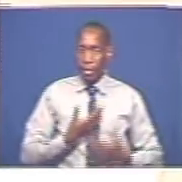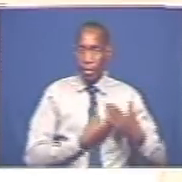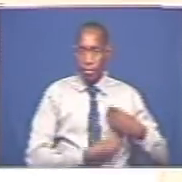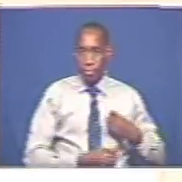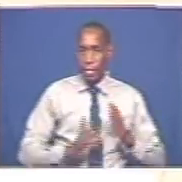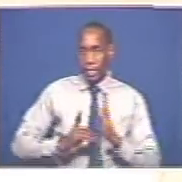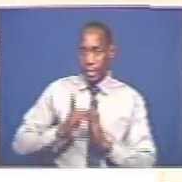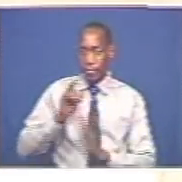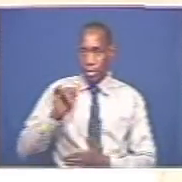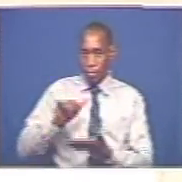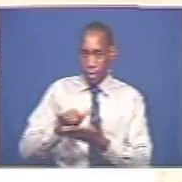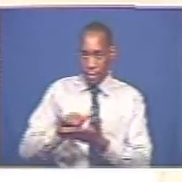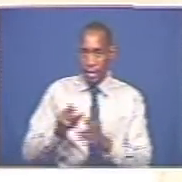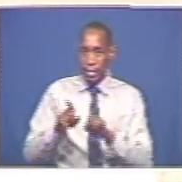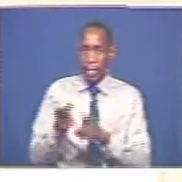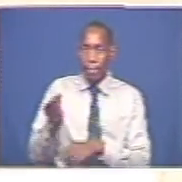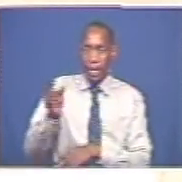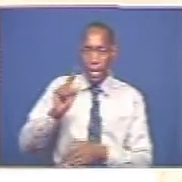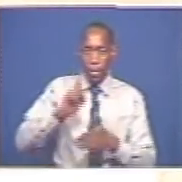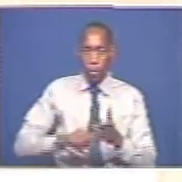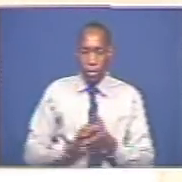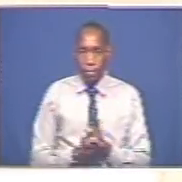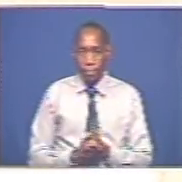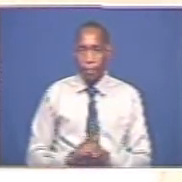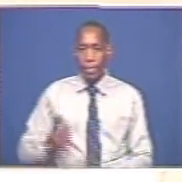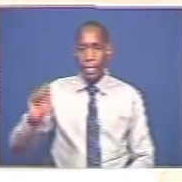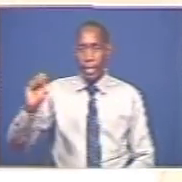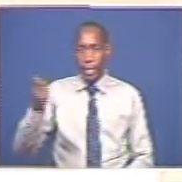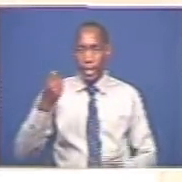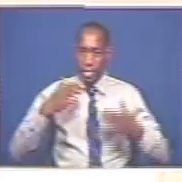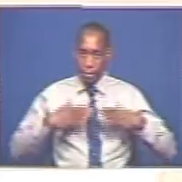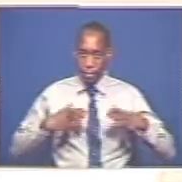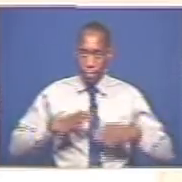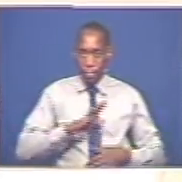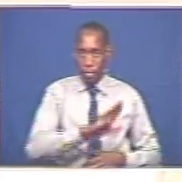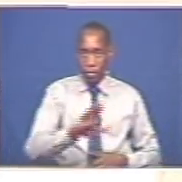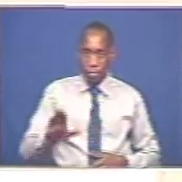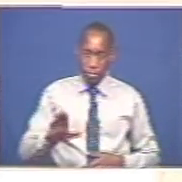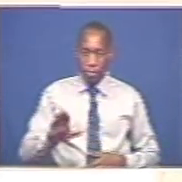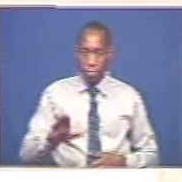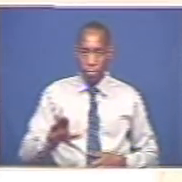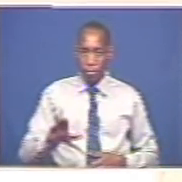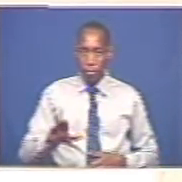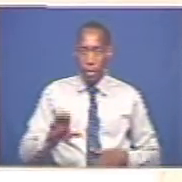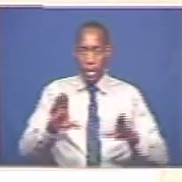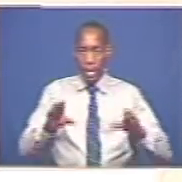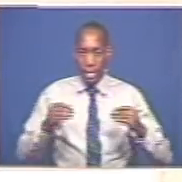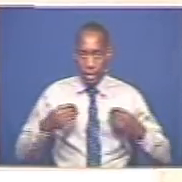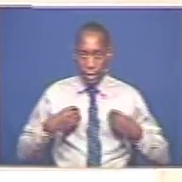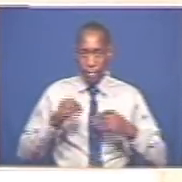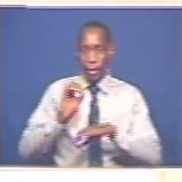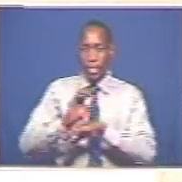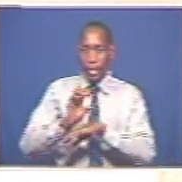that. And to add to that, there is need for the Kenyan citizens to appreciate the counseling services. Today, yeah. Yeah.